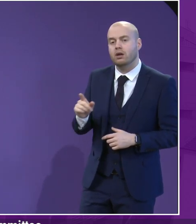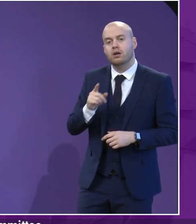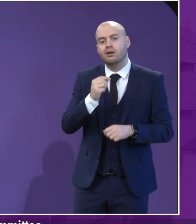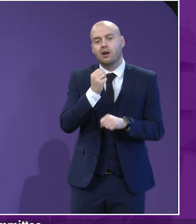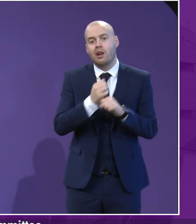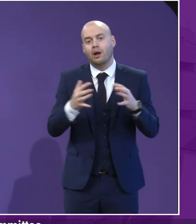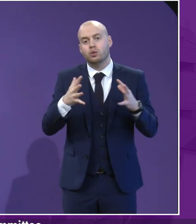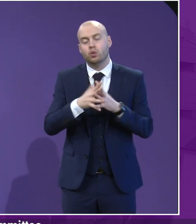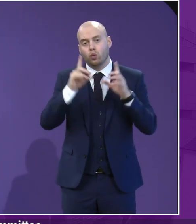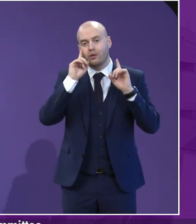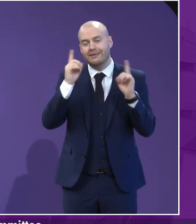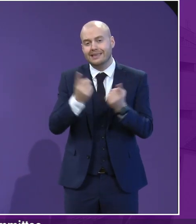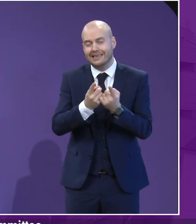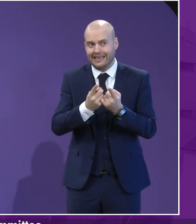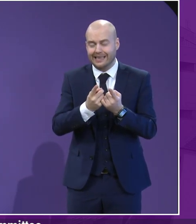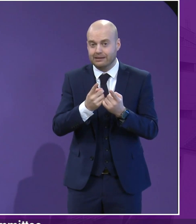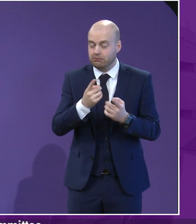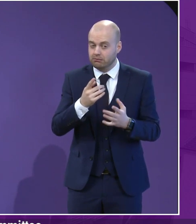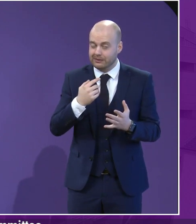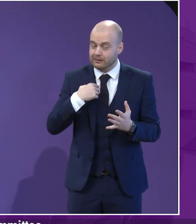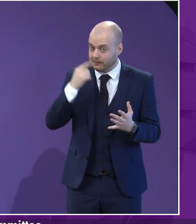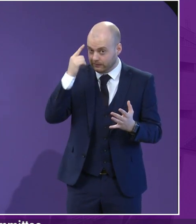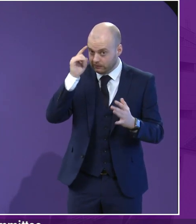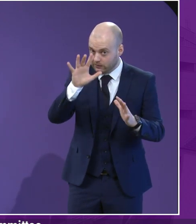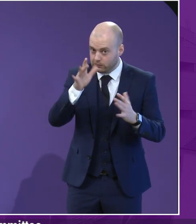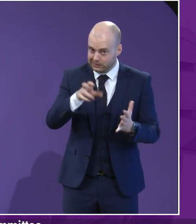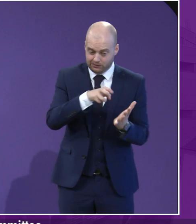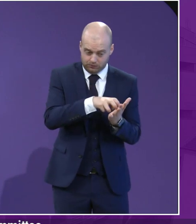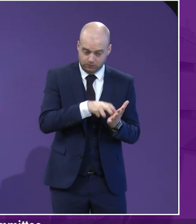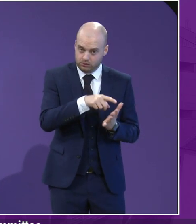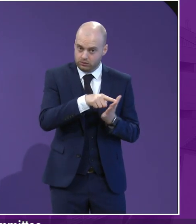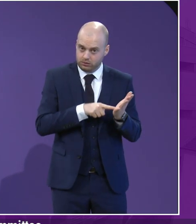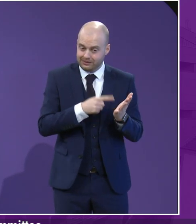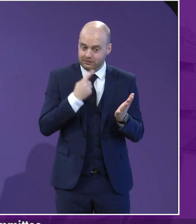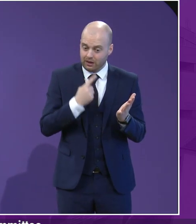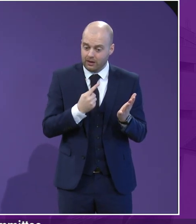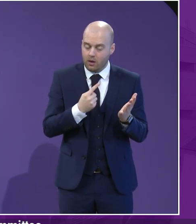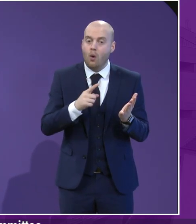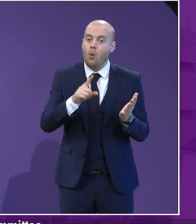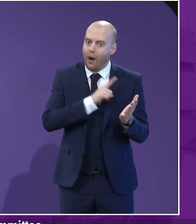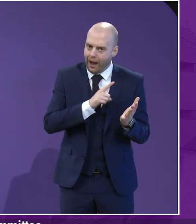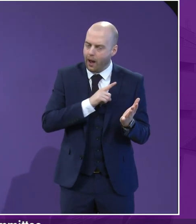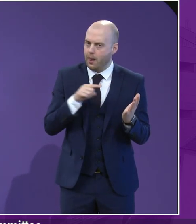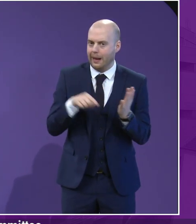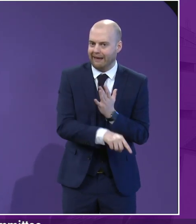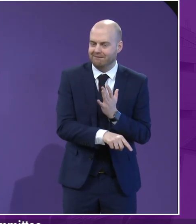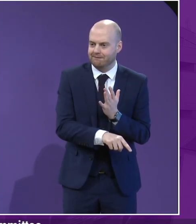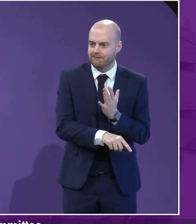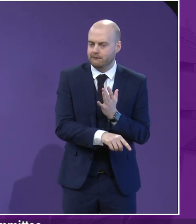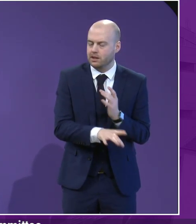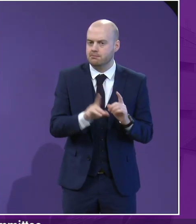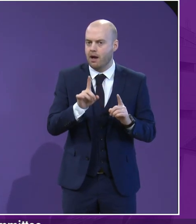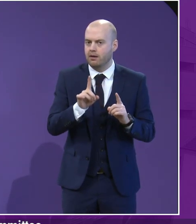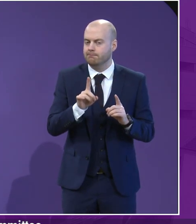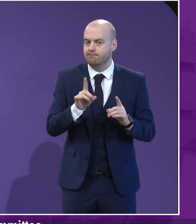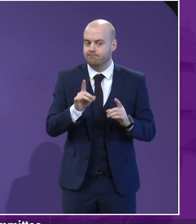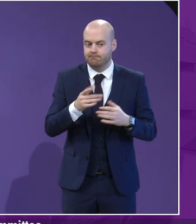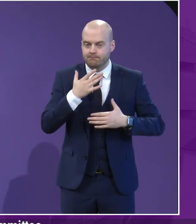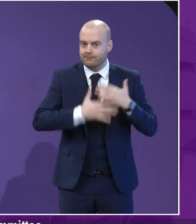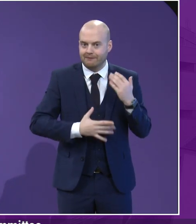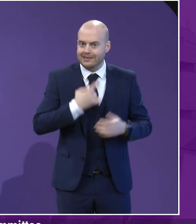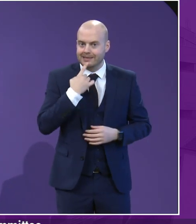with it, they didn't provide the right evidence, they've now been excluded. Because there was a lack of engagement, a lack of system approach to find out